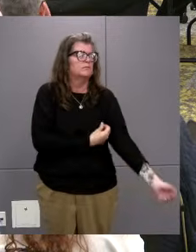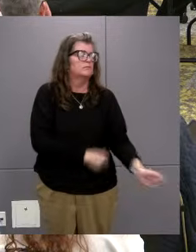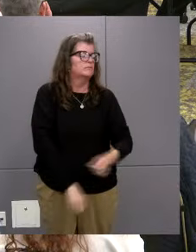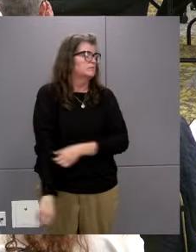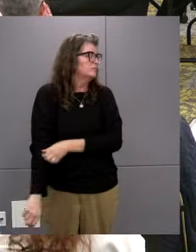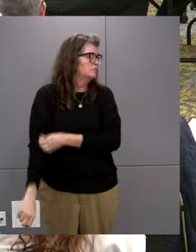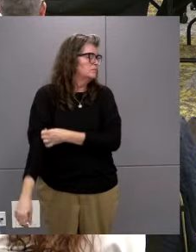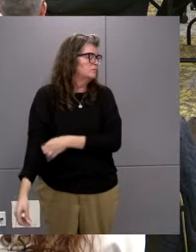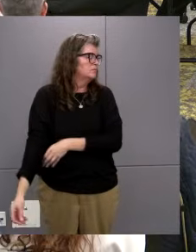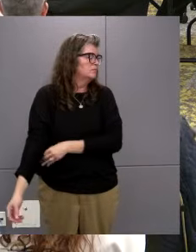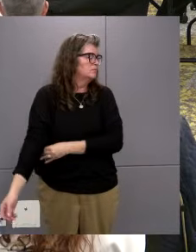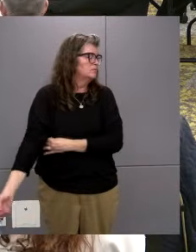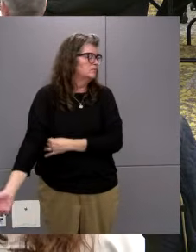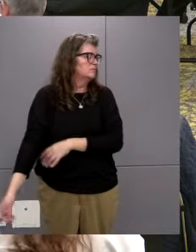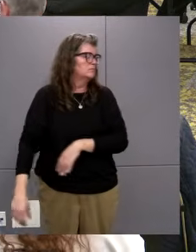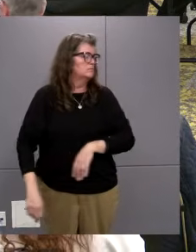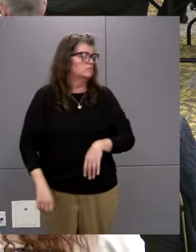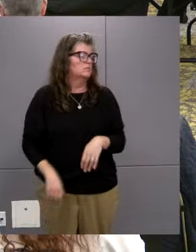John.